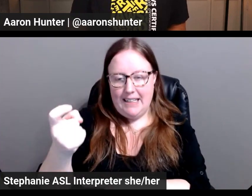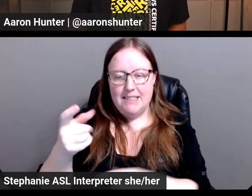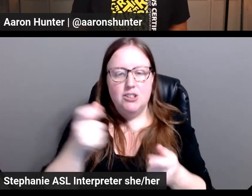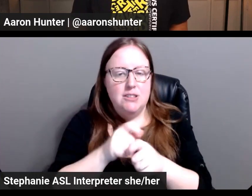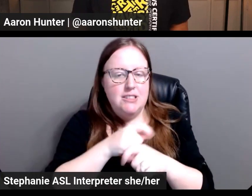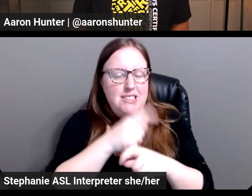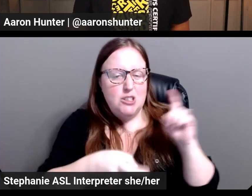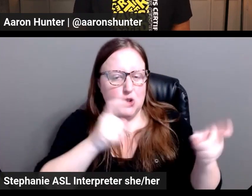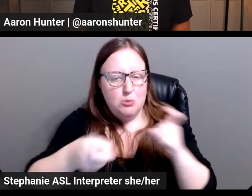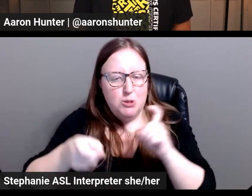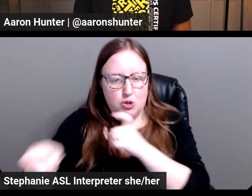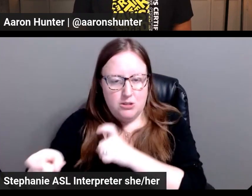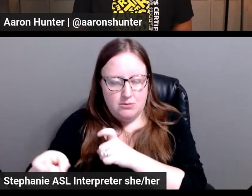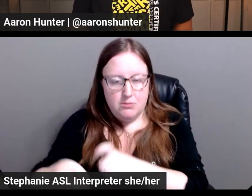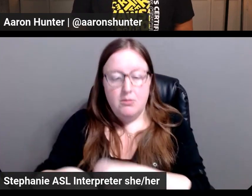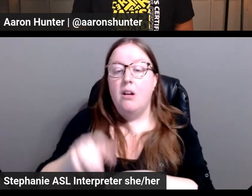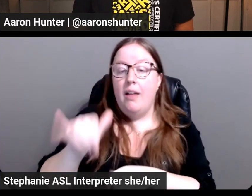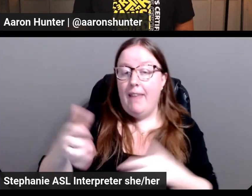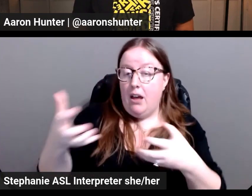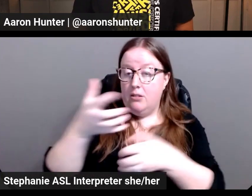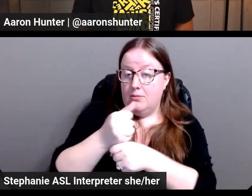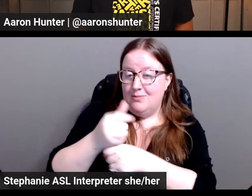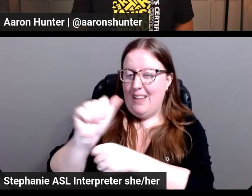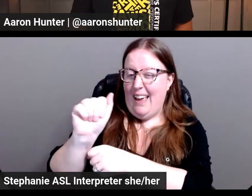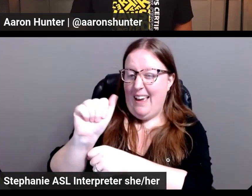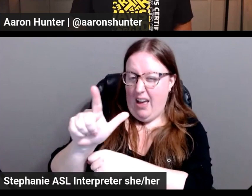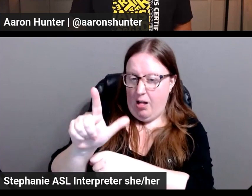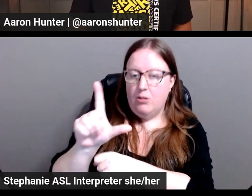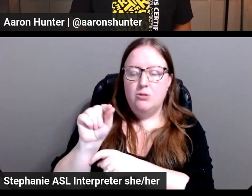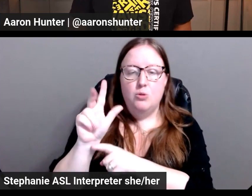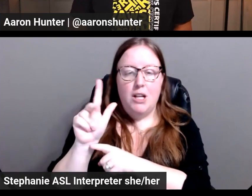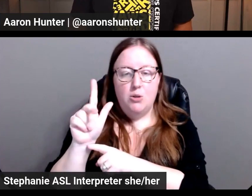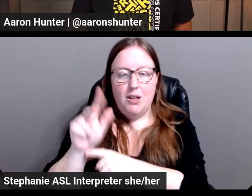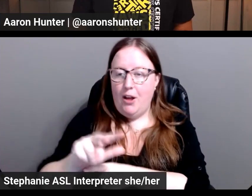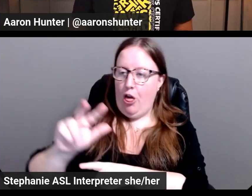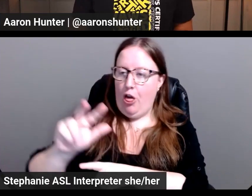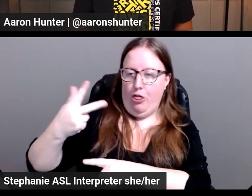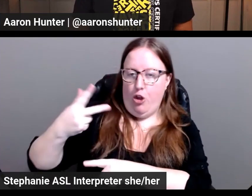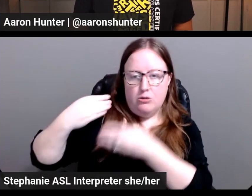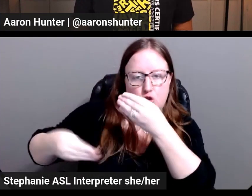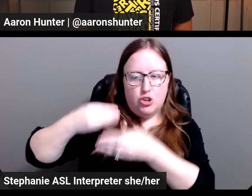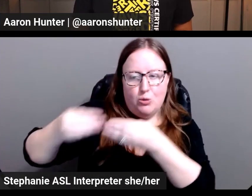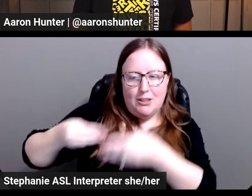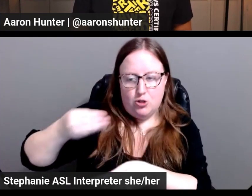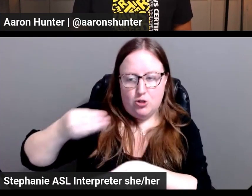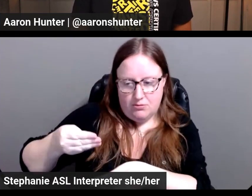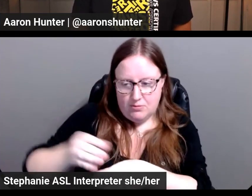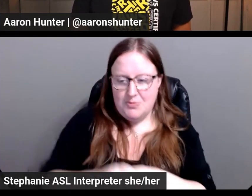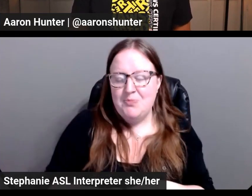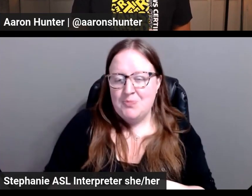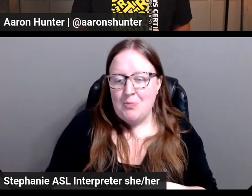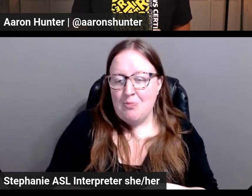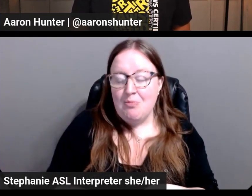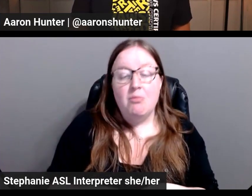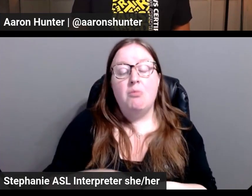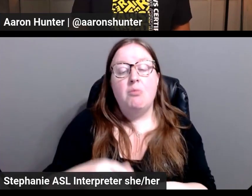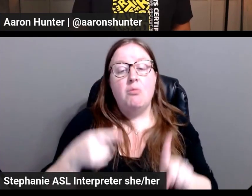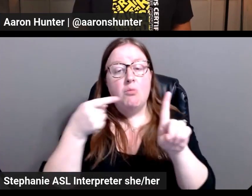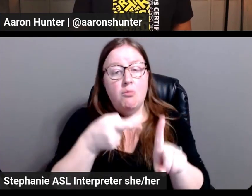AL 2023 is the third generation of our Linux distribution. It's